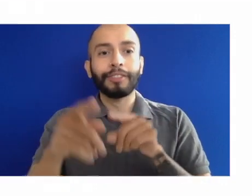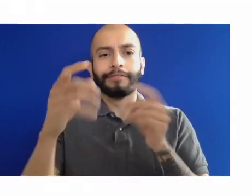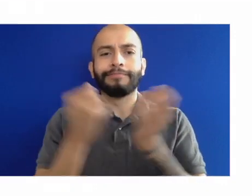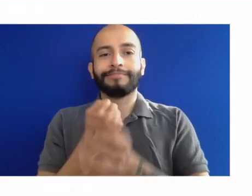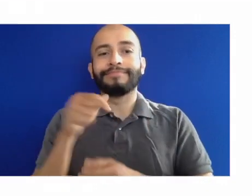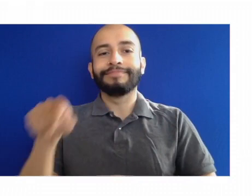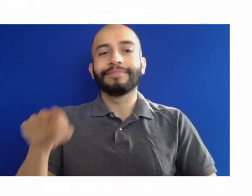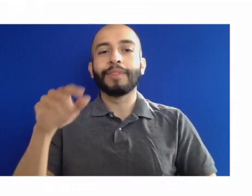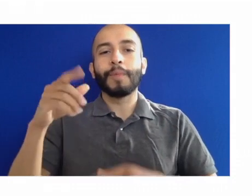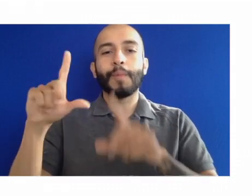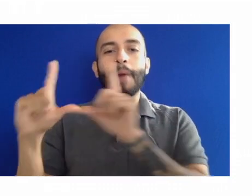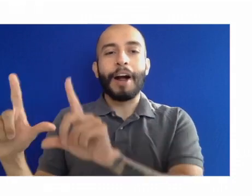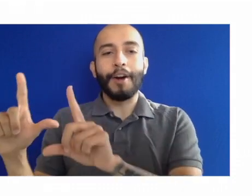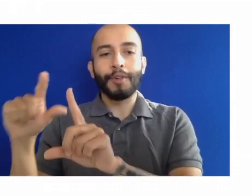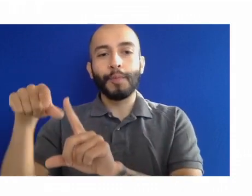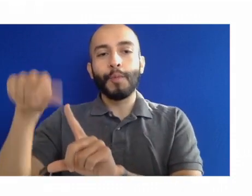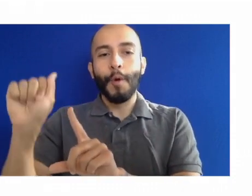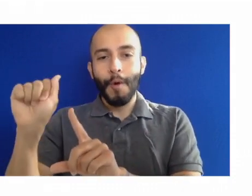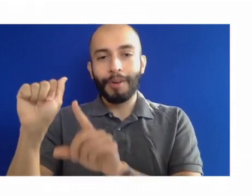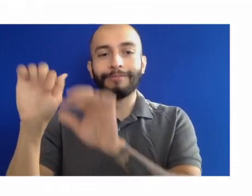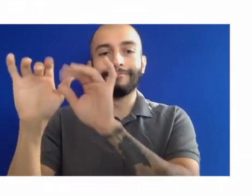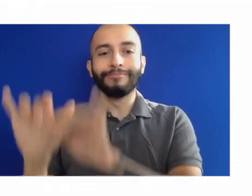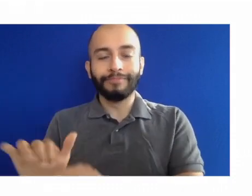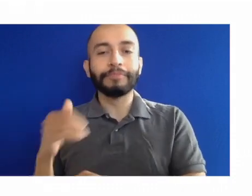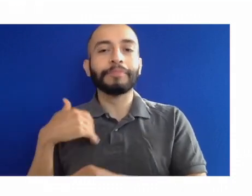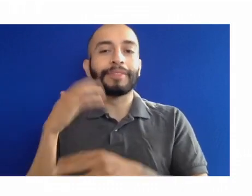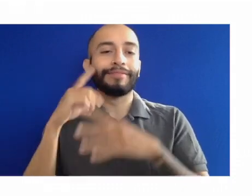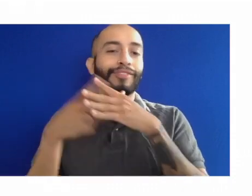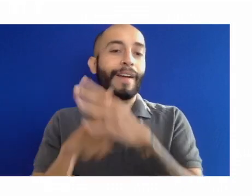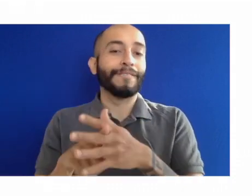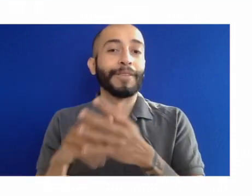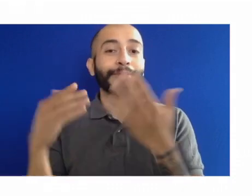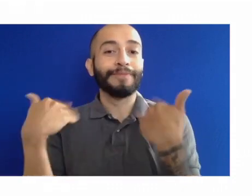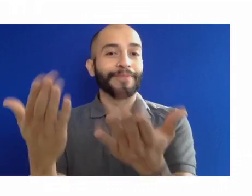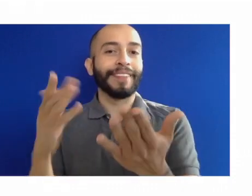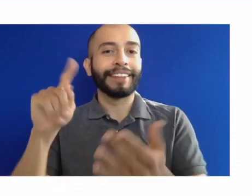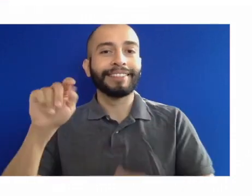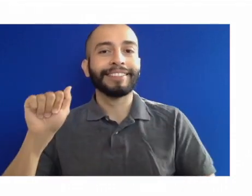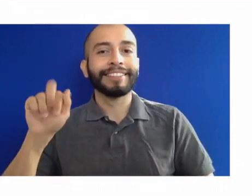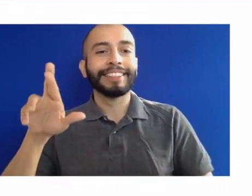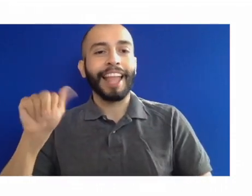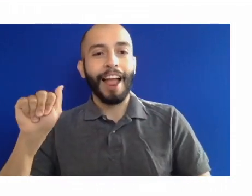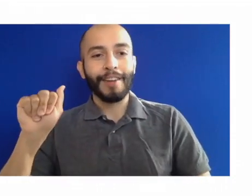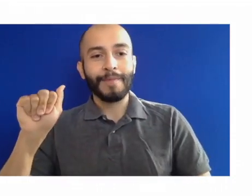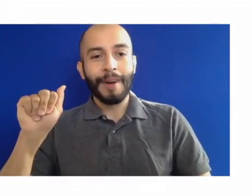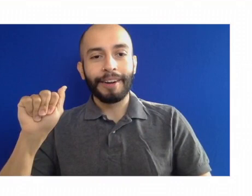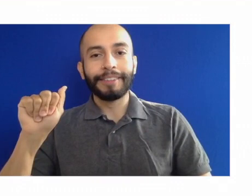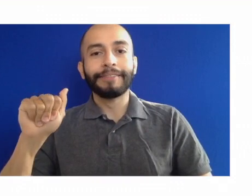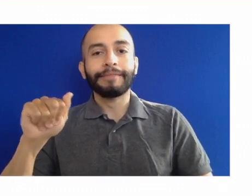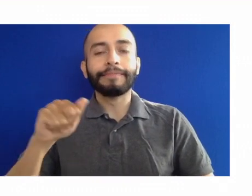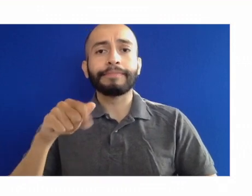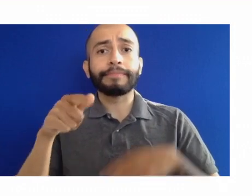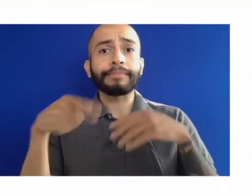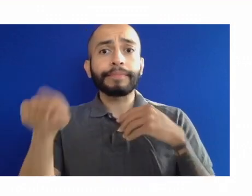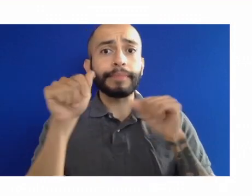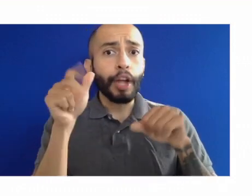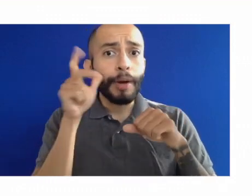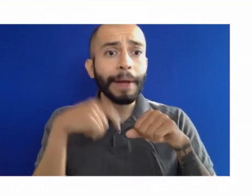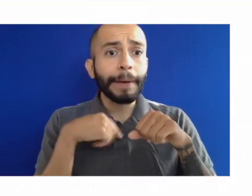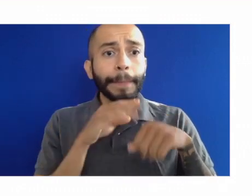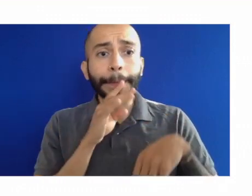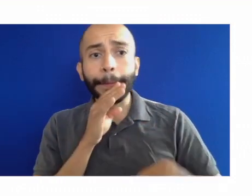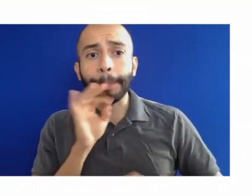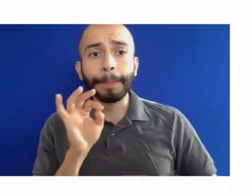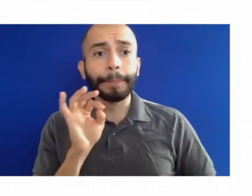Hi, can everyone hear me? Yes? Okay, great. I had to switch to phone audio. So thank you so much for having me here to